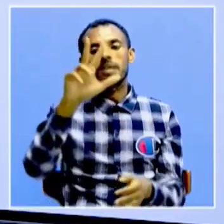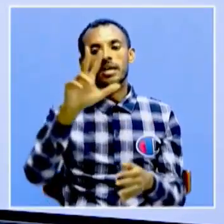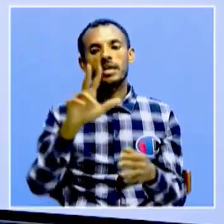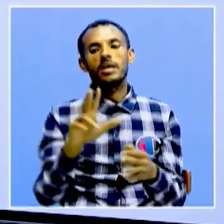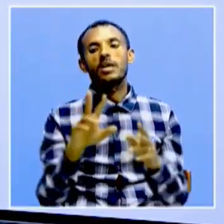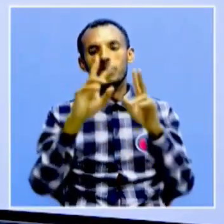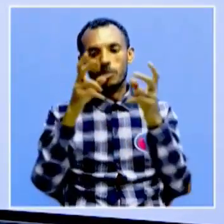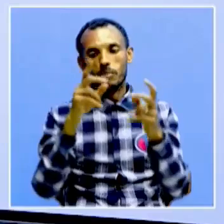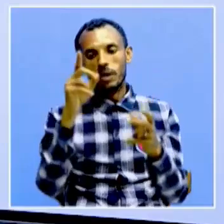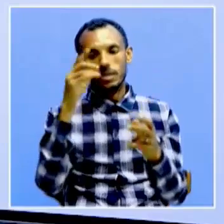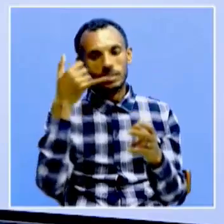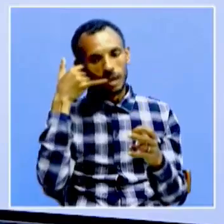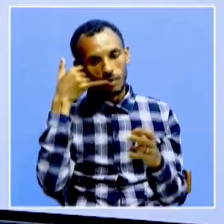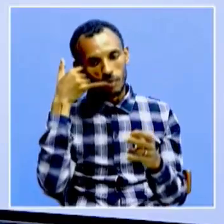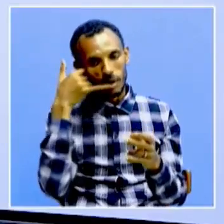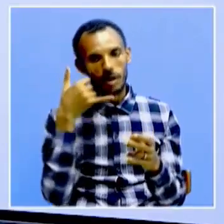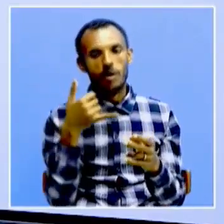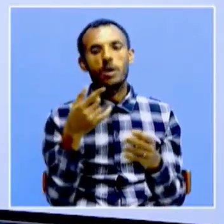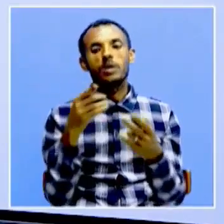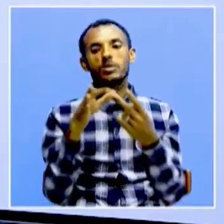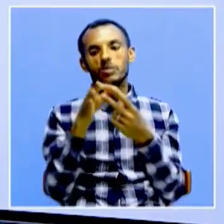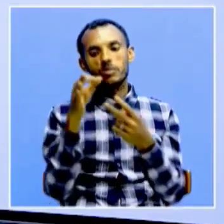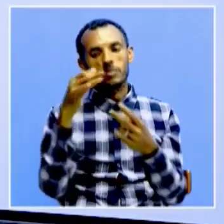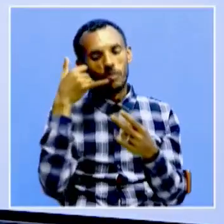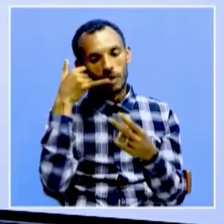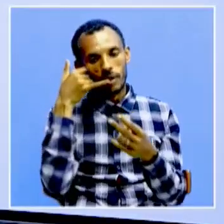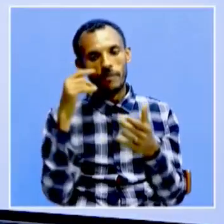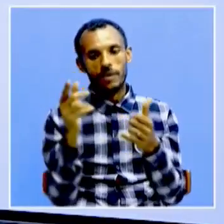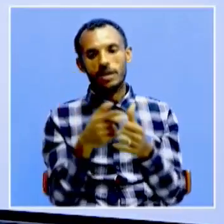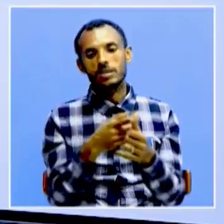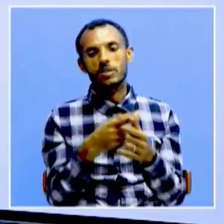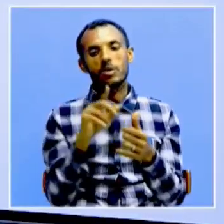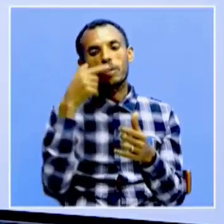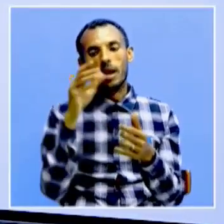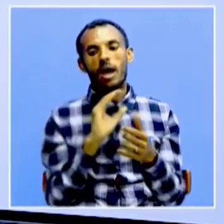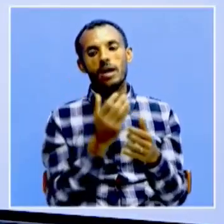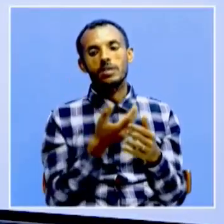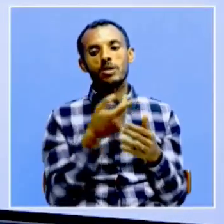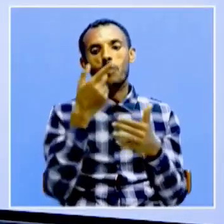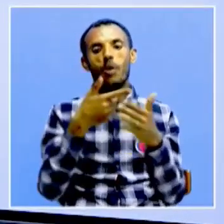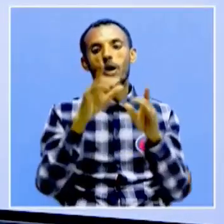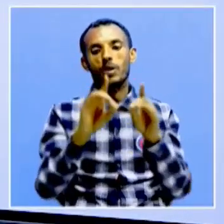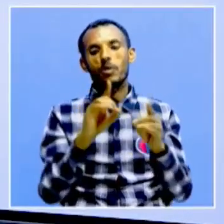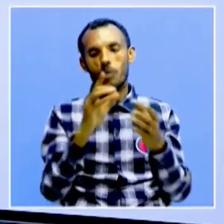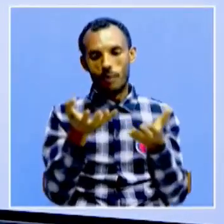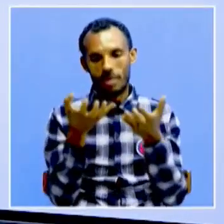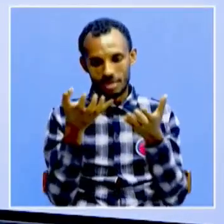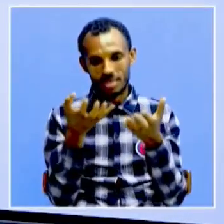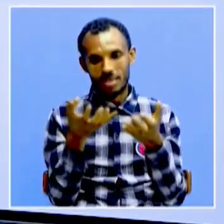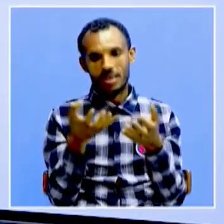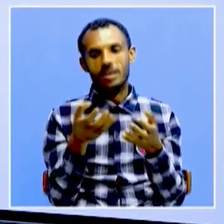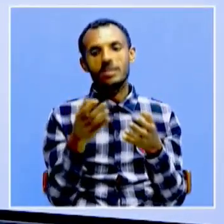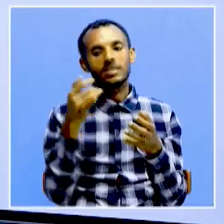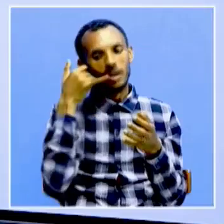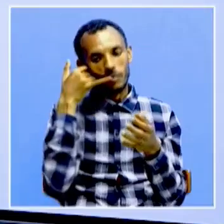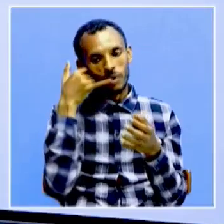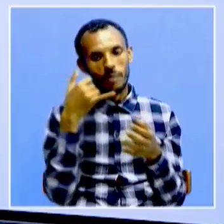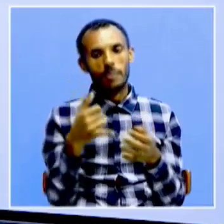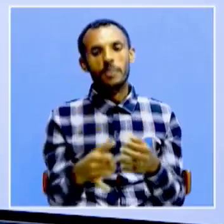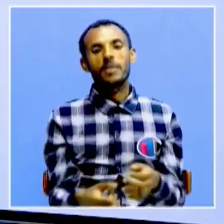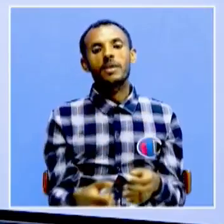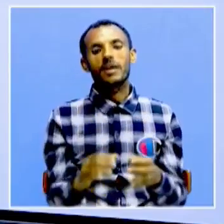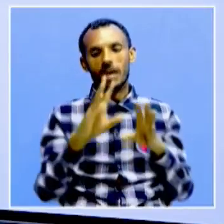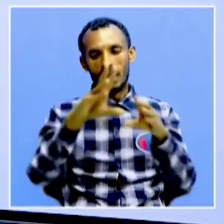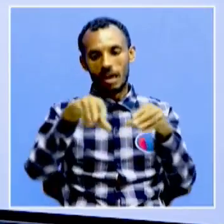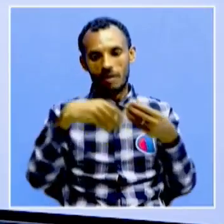phones. When you stand out or when you choose cell phones, first you tell us, or what do you want to tell us about cell phones? All right?